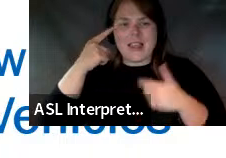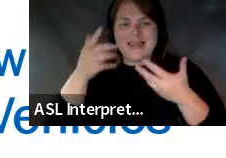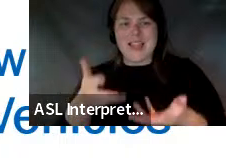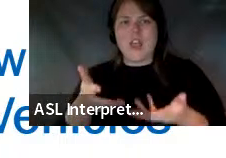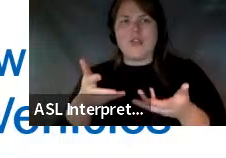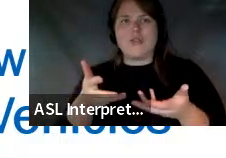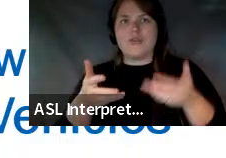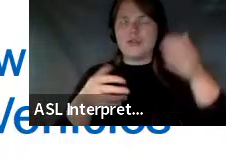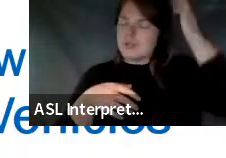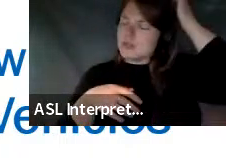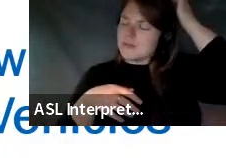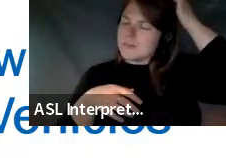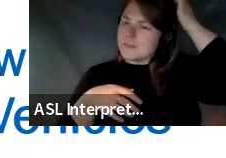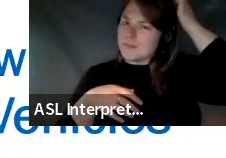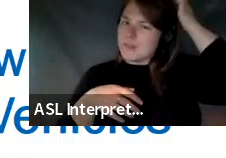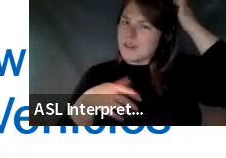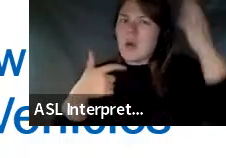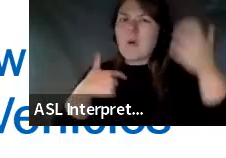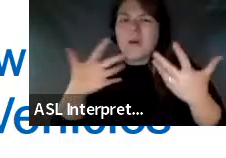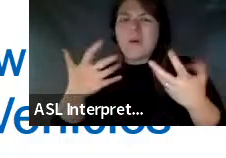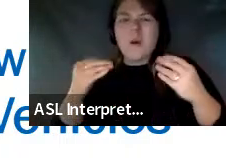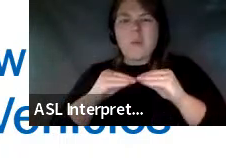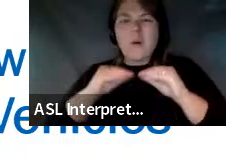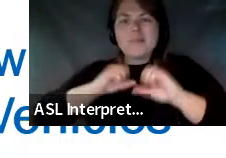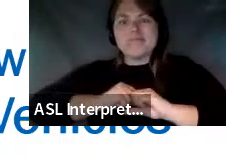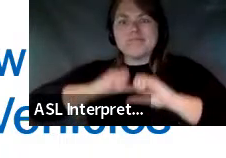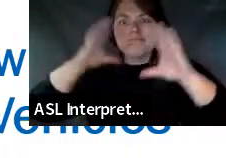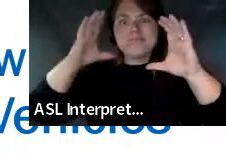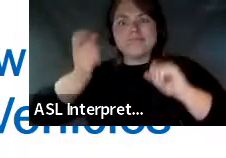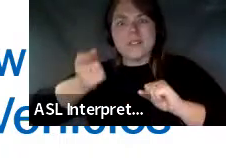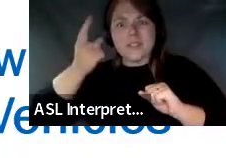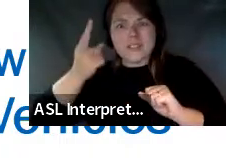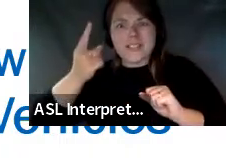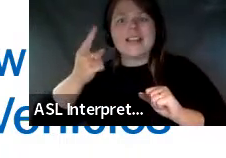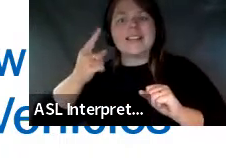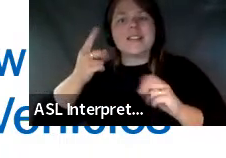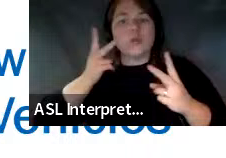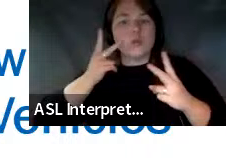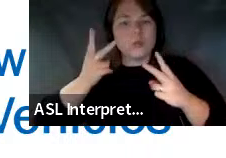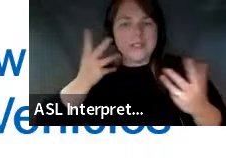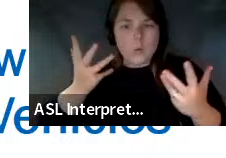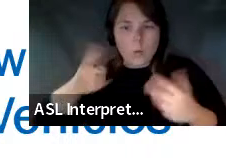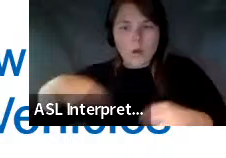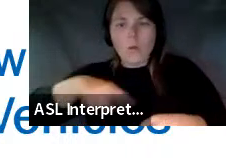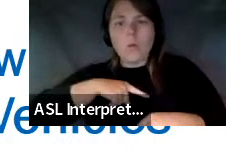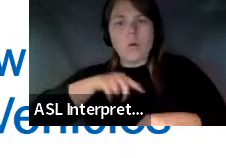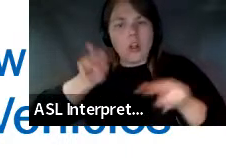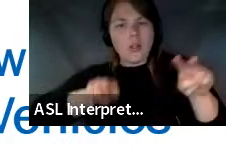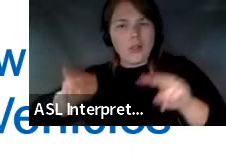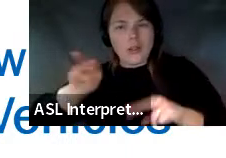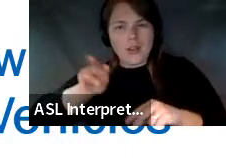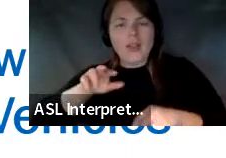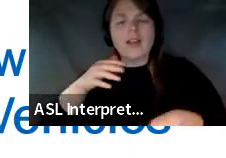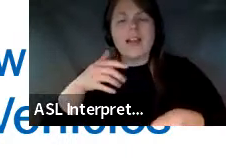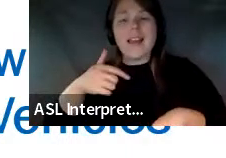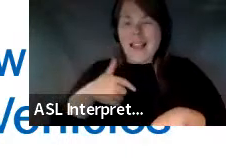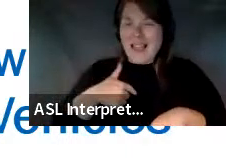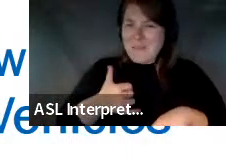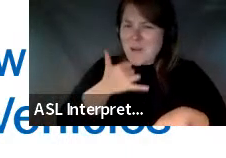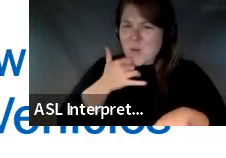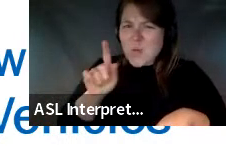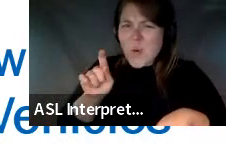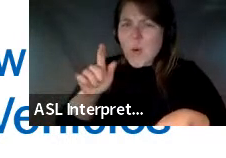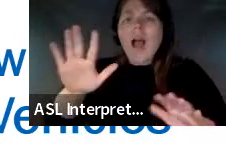I think we want a bigger picture. I think we want the bigger picture, see what we're looking at. Am I wrong? It seems like there's